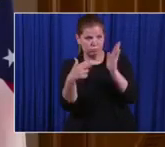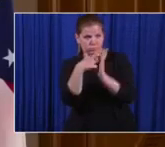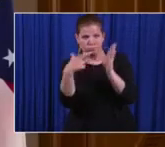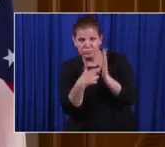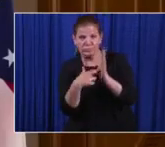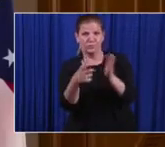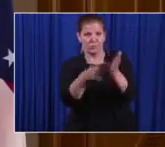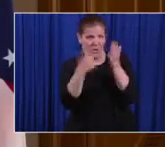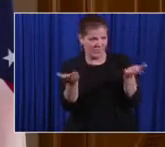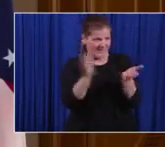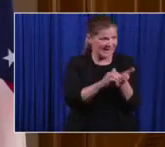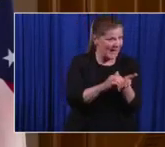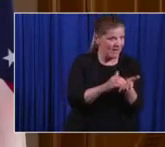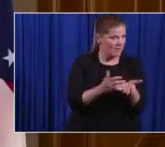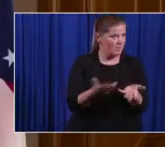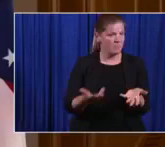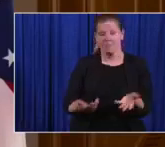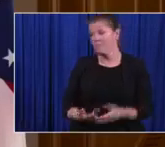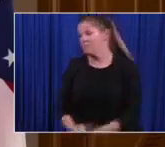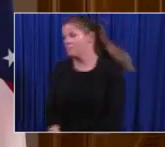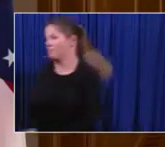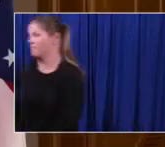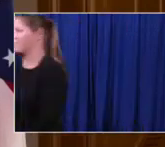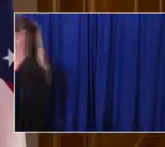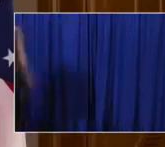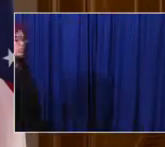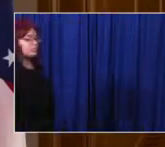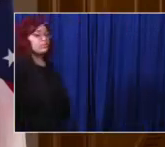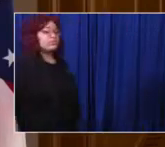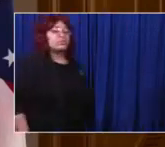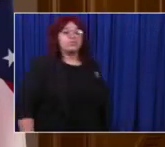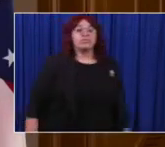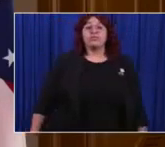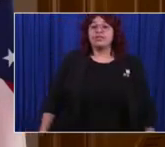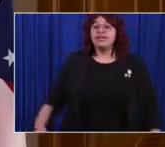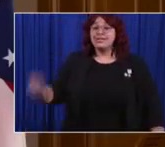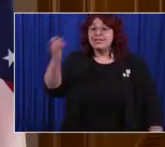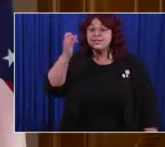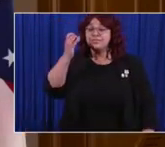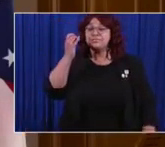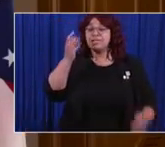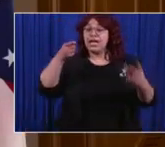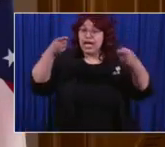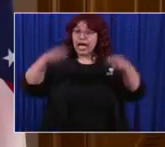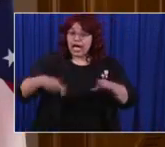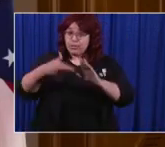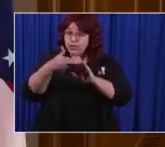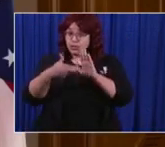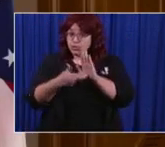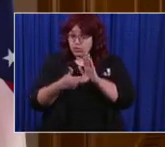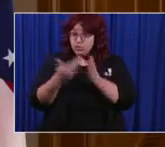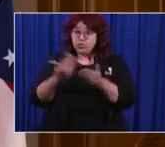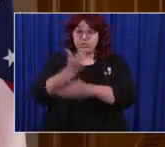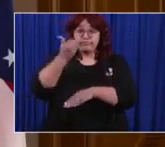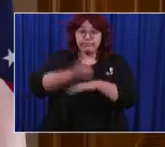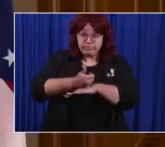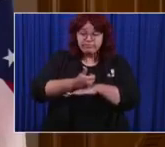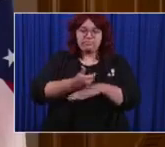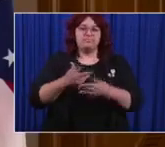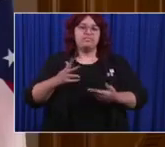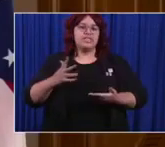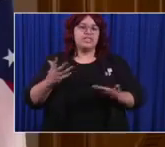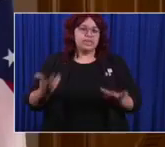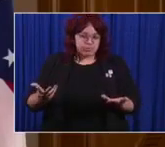Well, that would be something that we would have a discussion with the General Assembly about. As you know, they passed a bill in regard to health